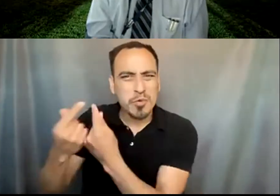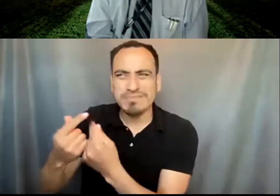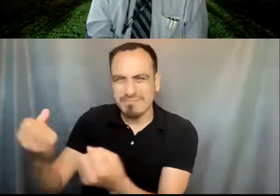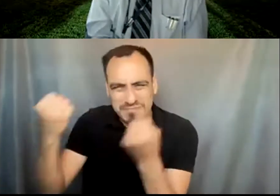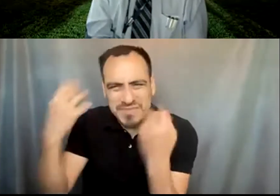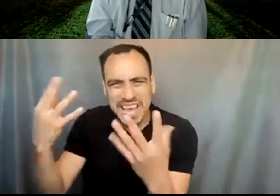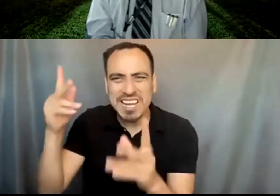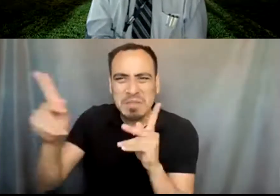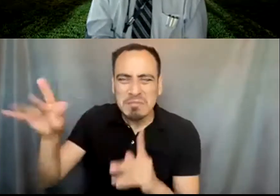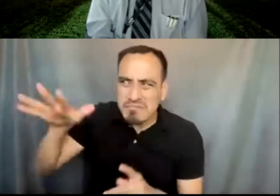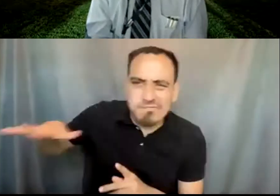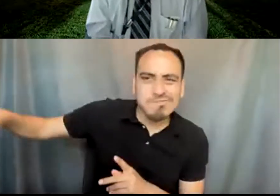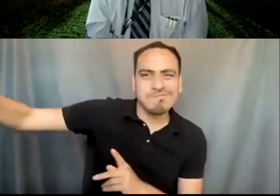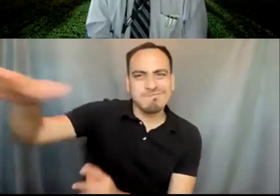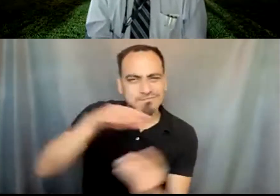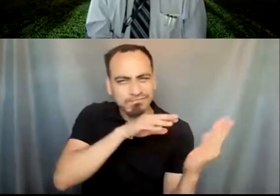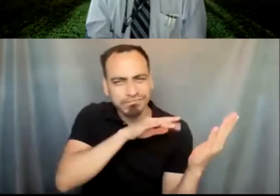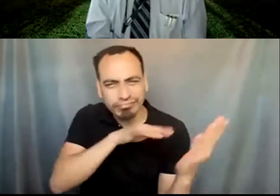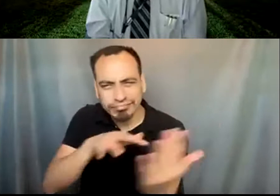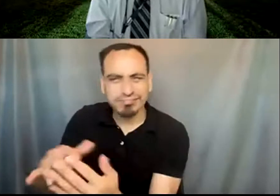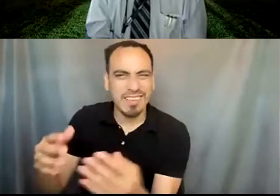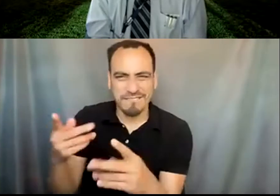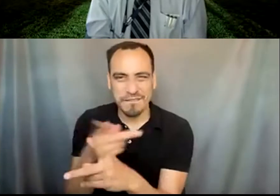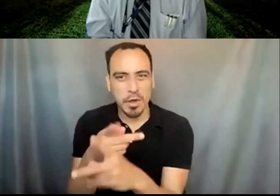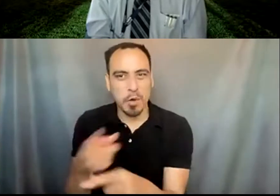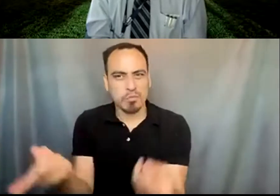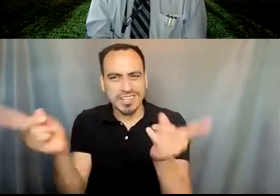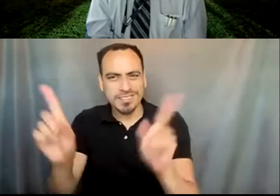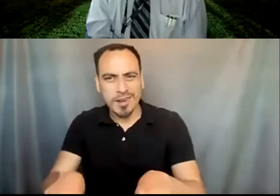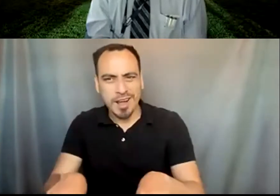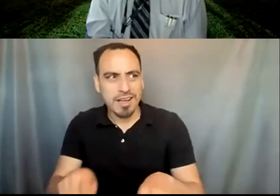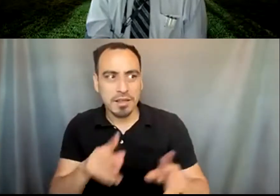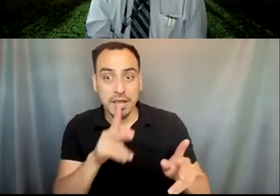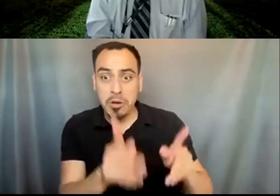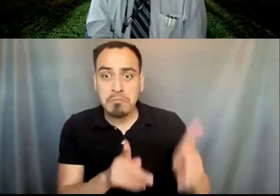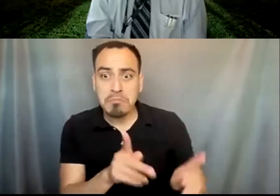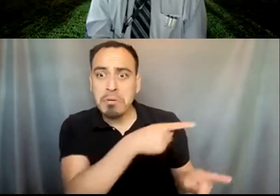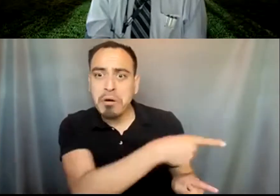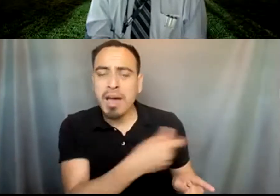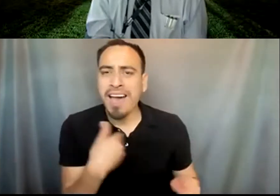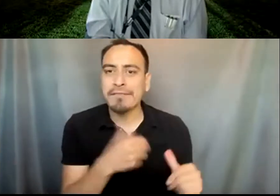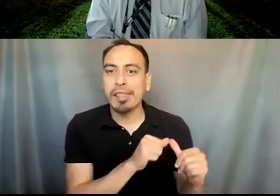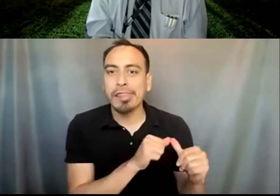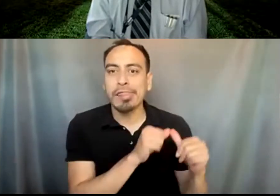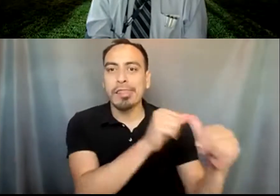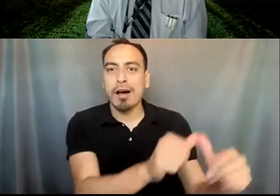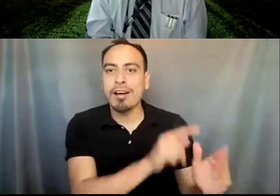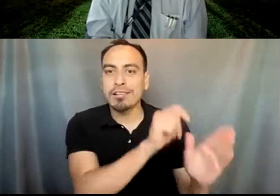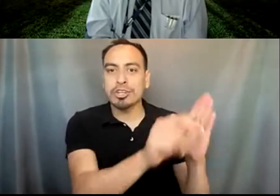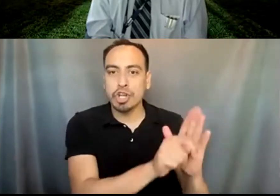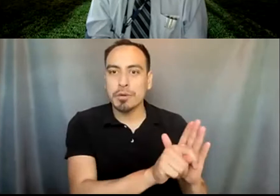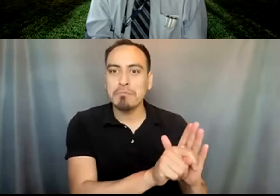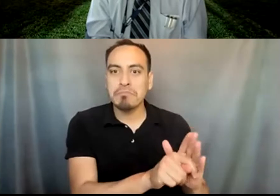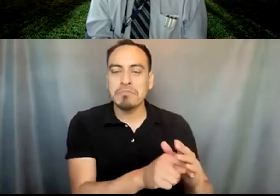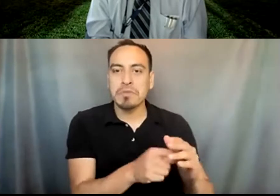on, but trying to support people who are struggling with long-term effects of